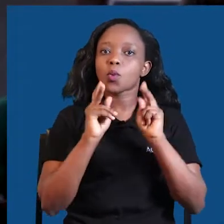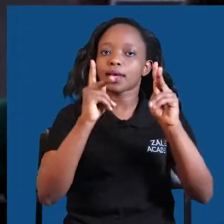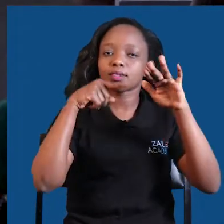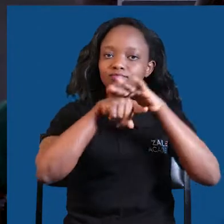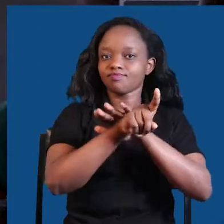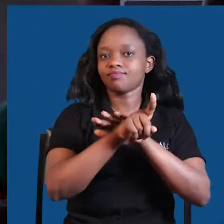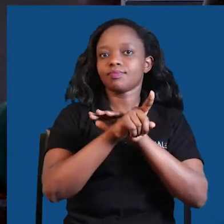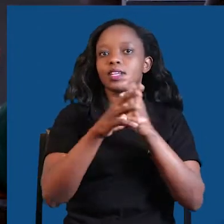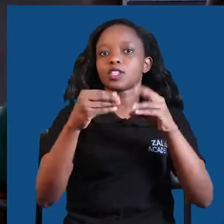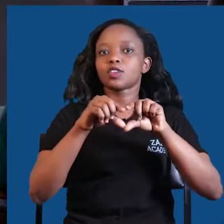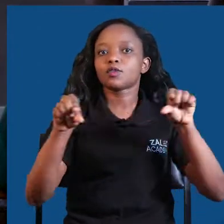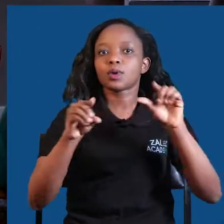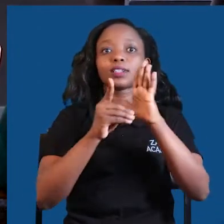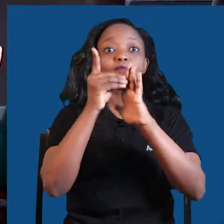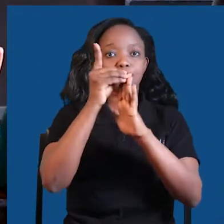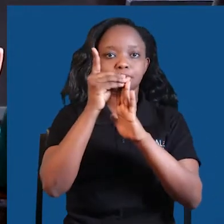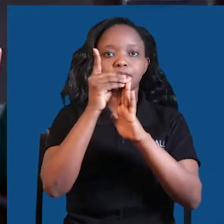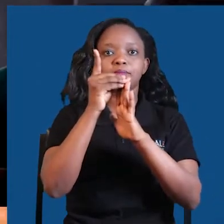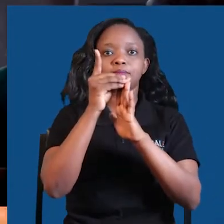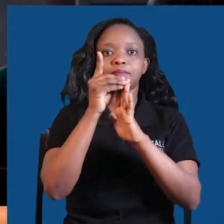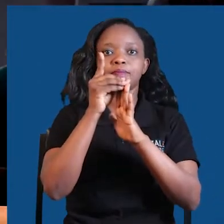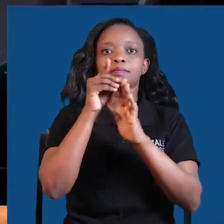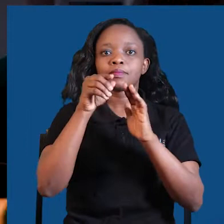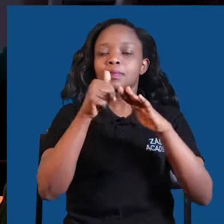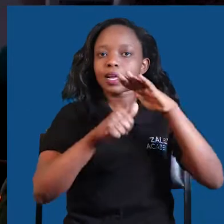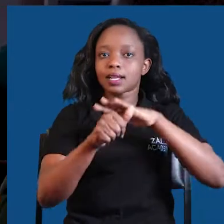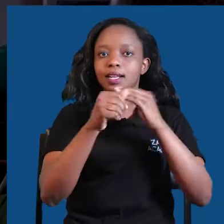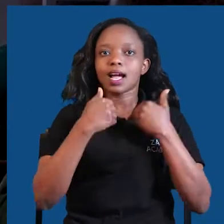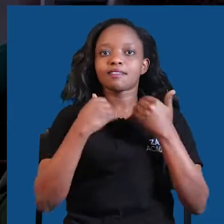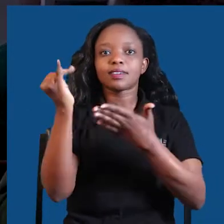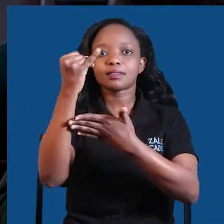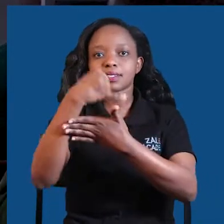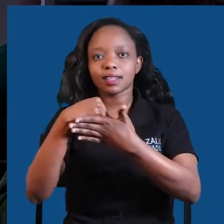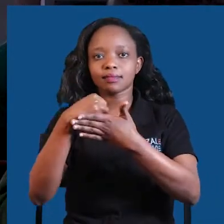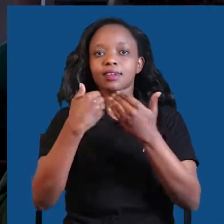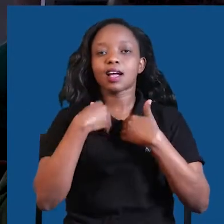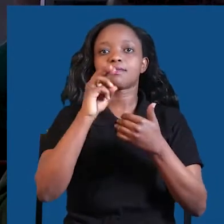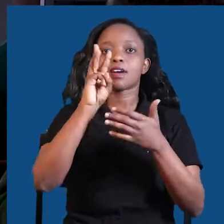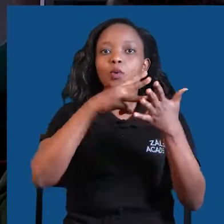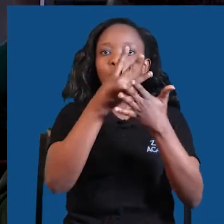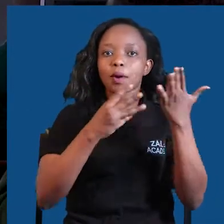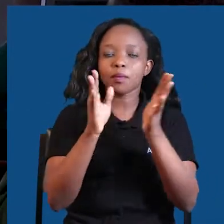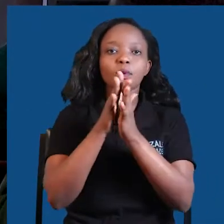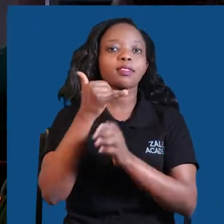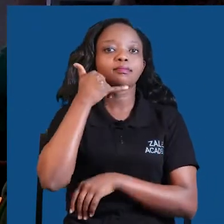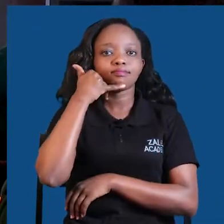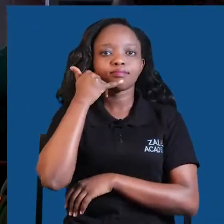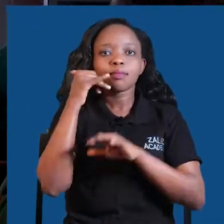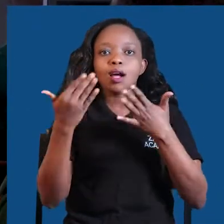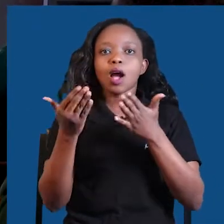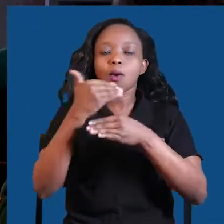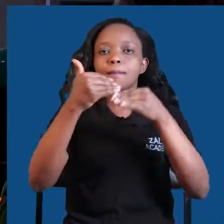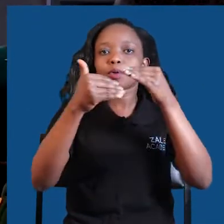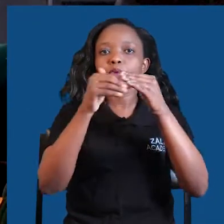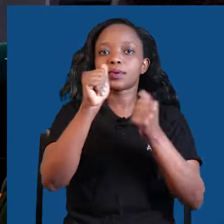Underneath software design and development, we have web and mobile. How do you build mobile products that you can always put on your Play Store or